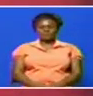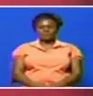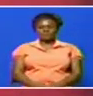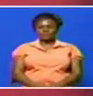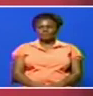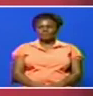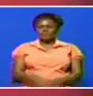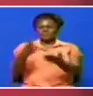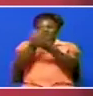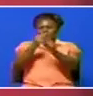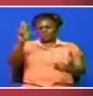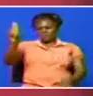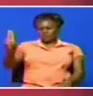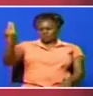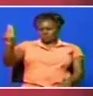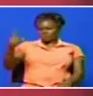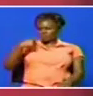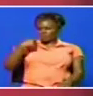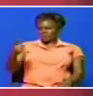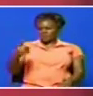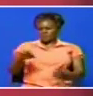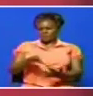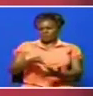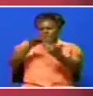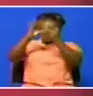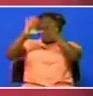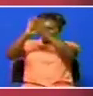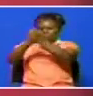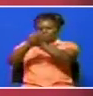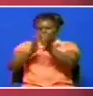And President Uhuru Kenyatta has told elected Nairobi Jubilee leaders that they must avoid